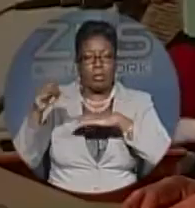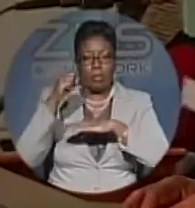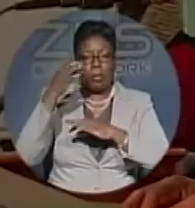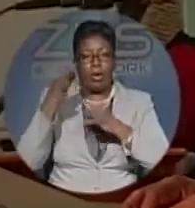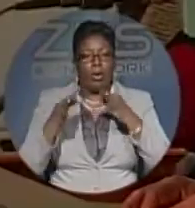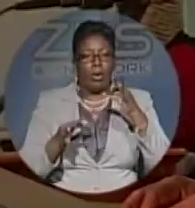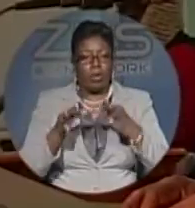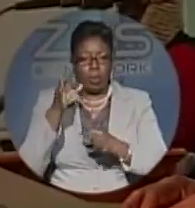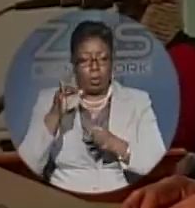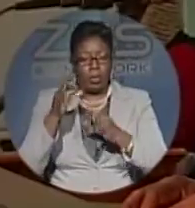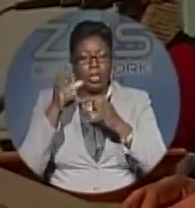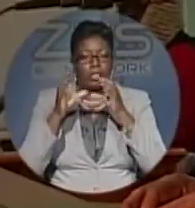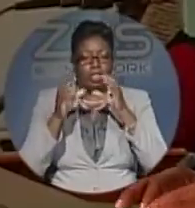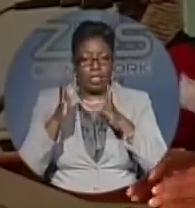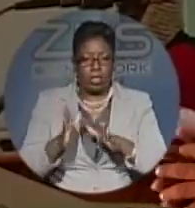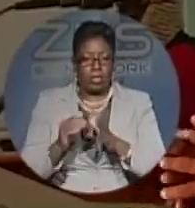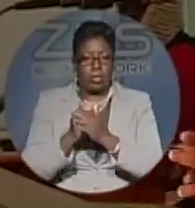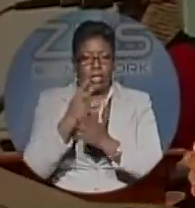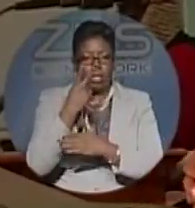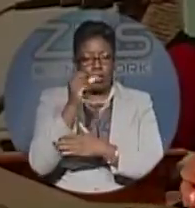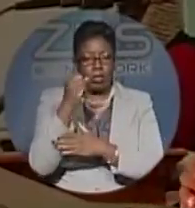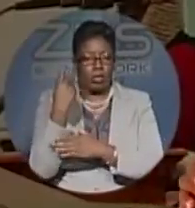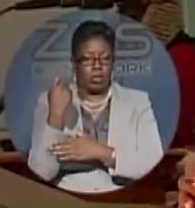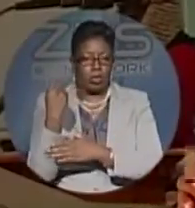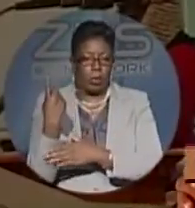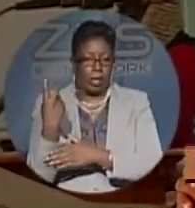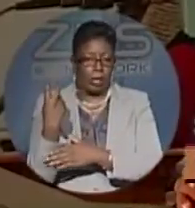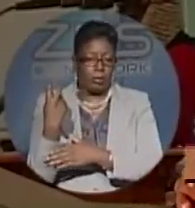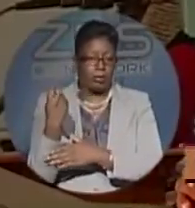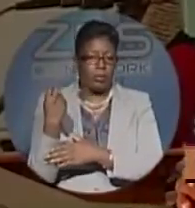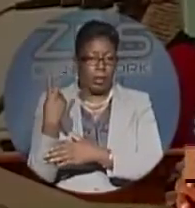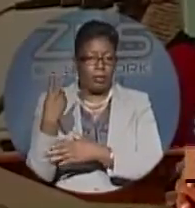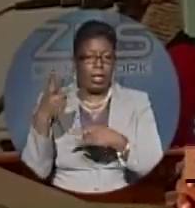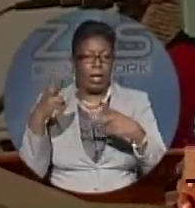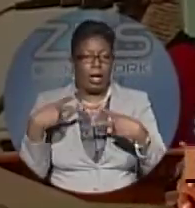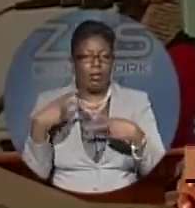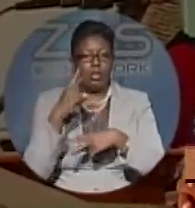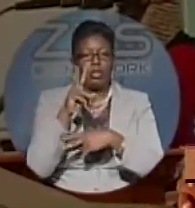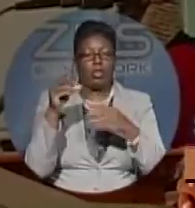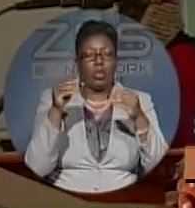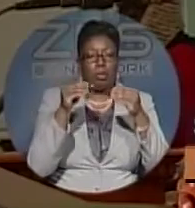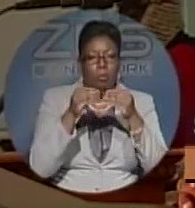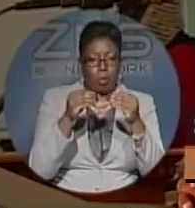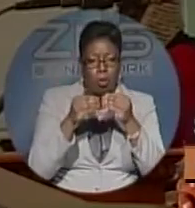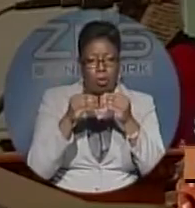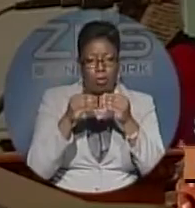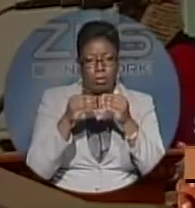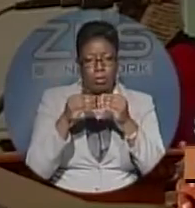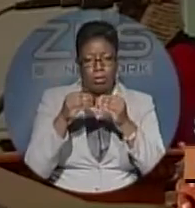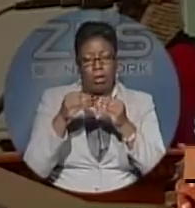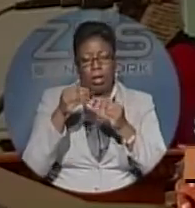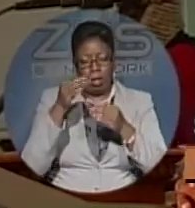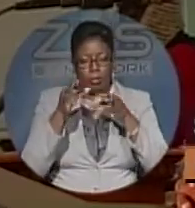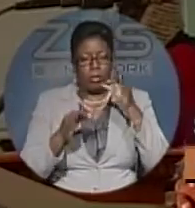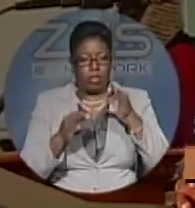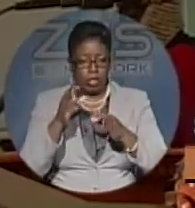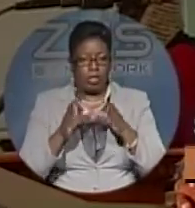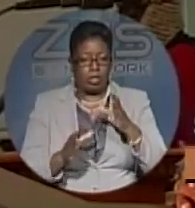In 2012, the court will have two more justices than it had in 2010.